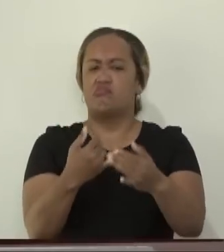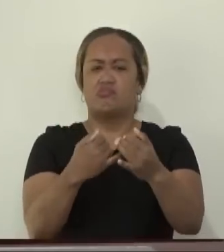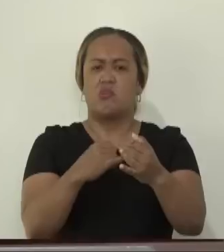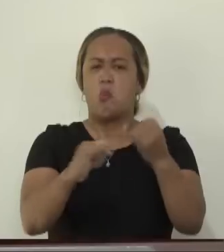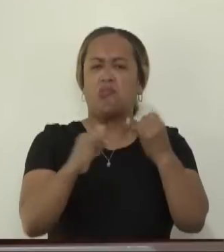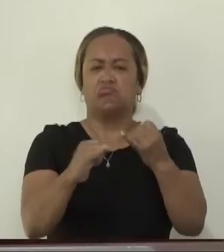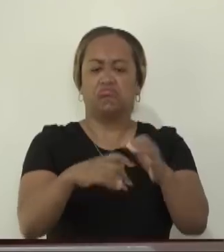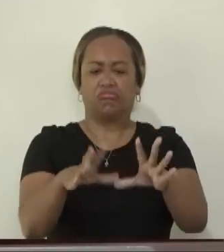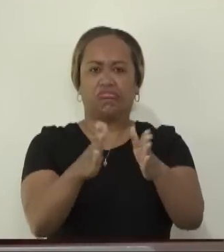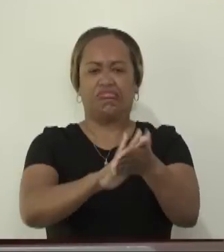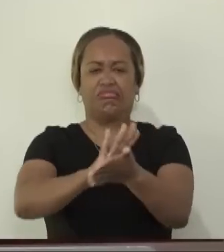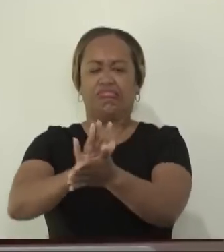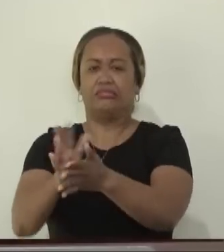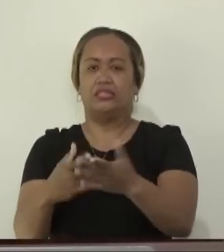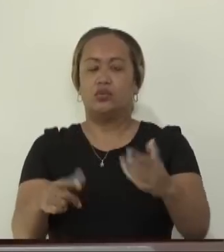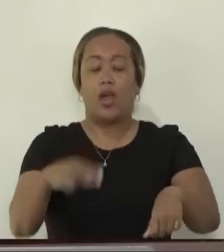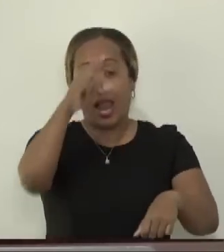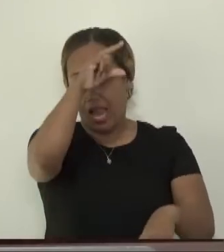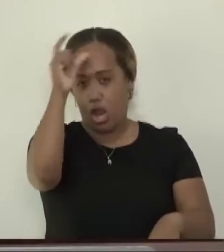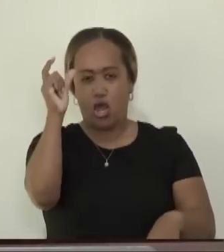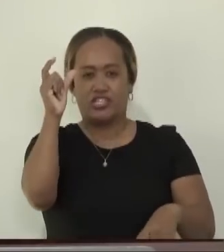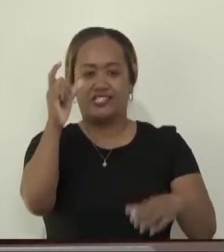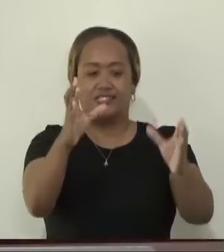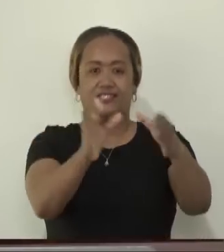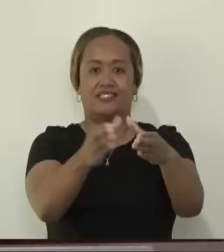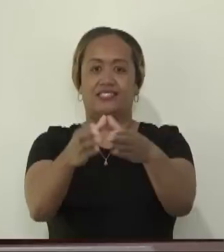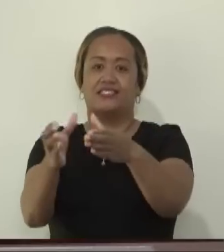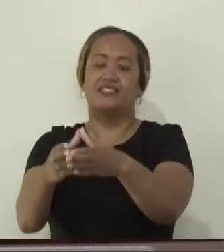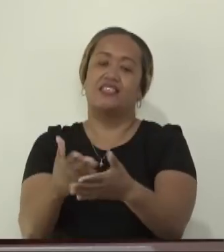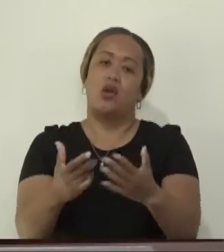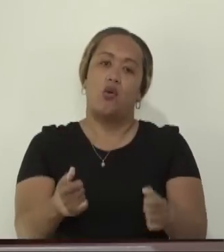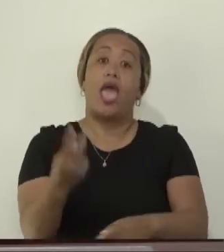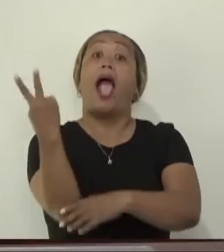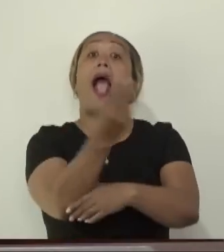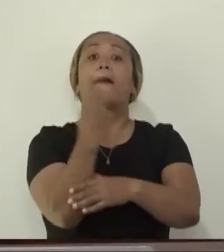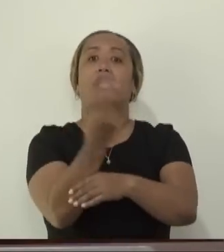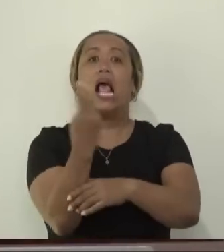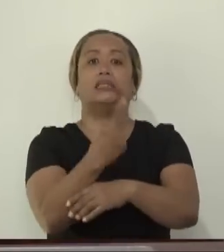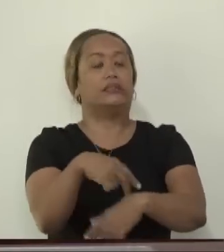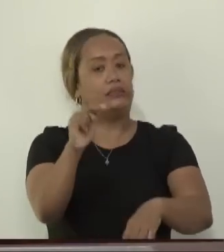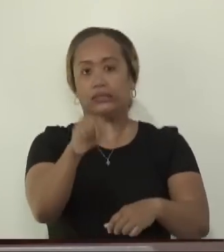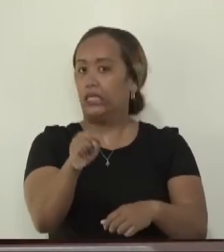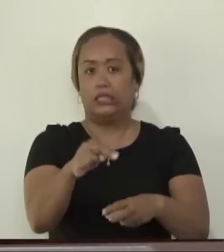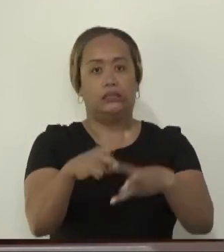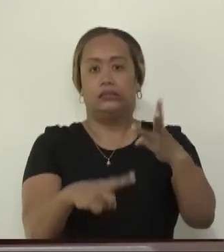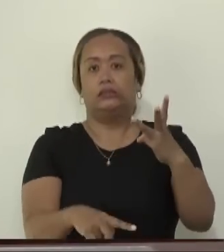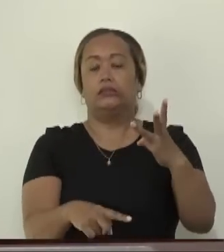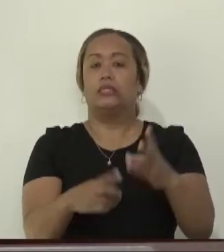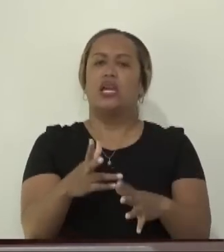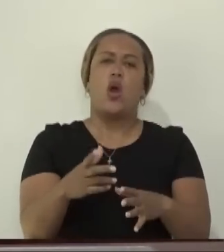nursing stations, and urgent need for more ambulances. Three,